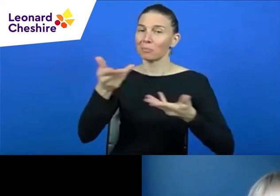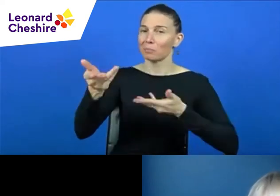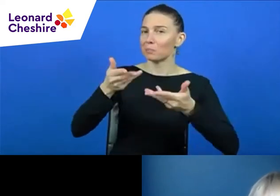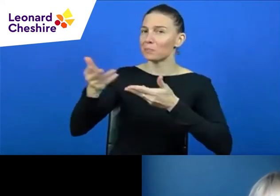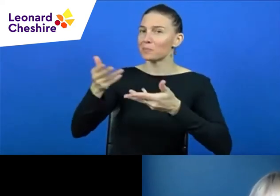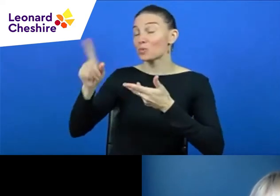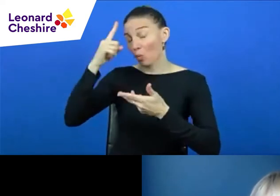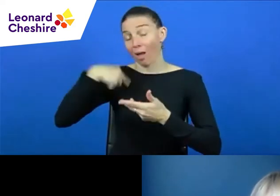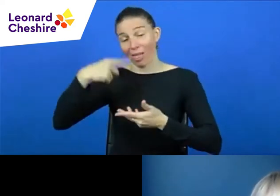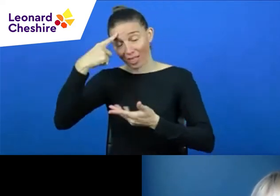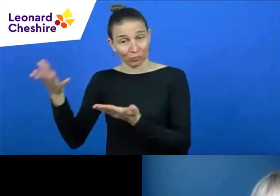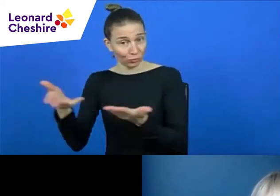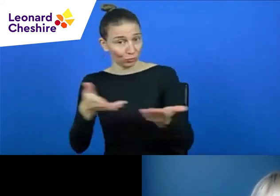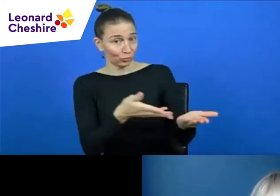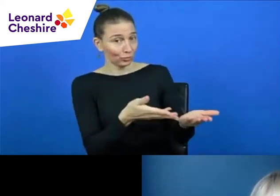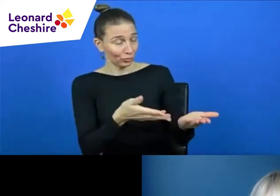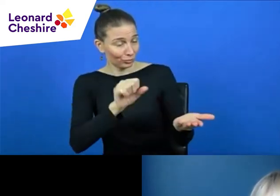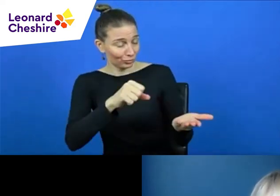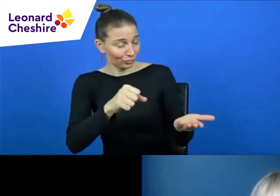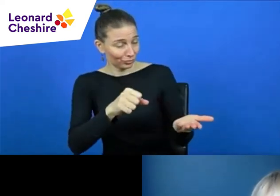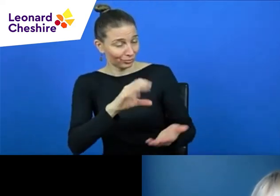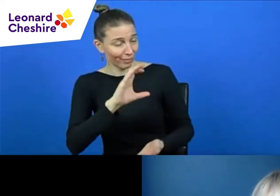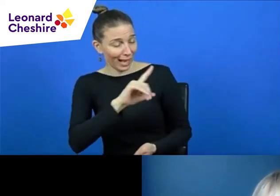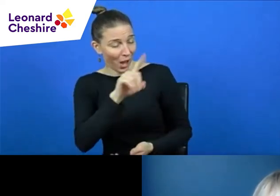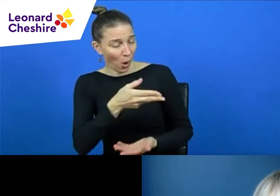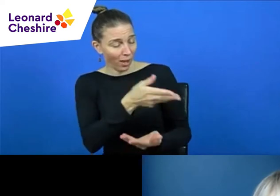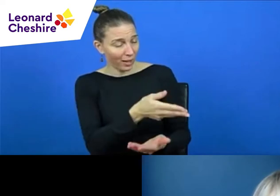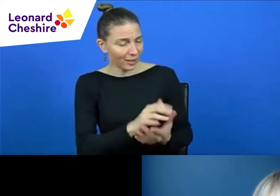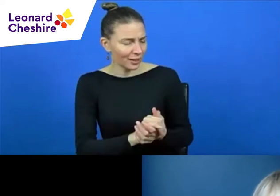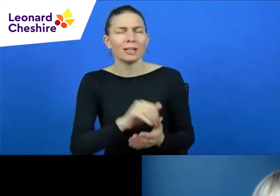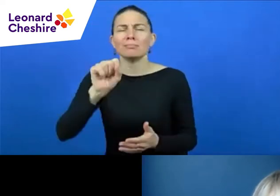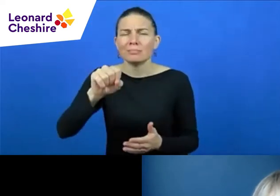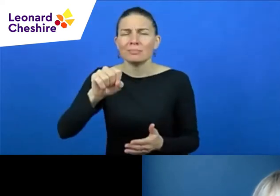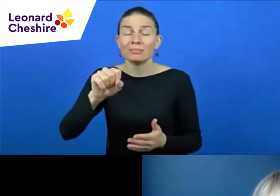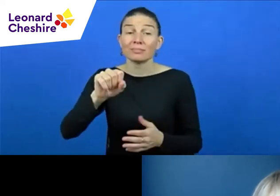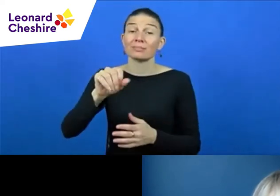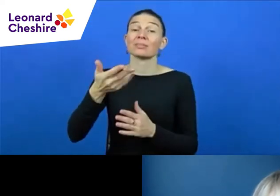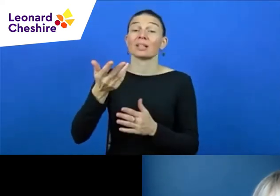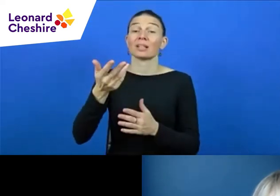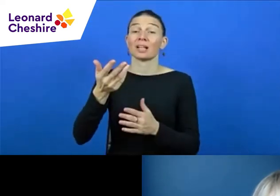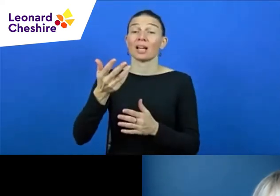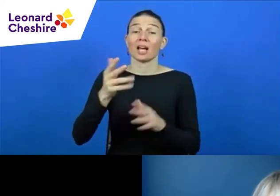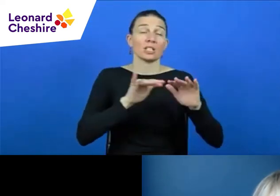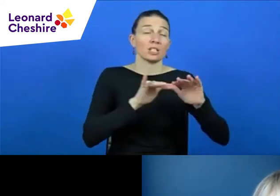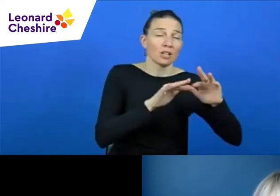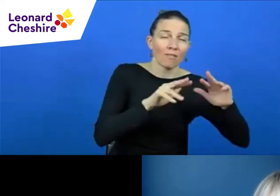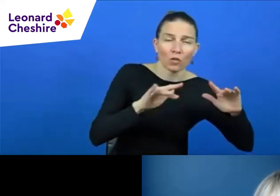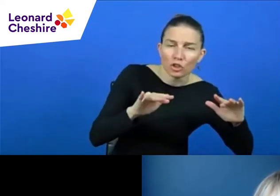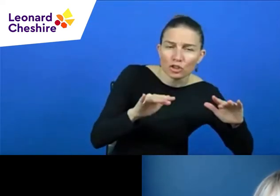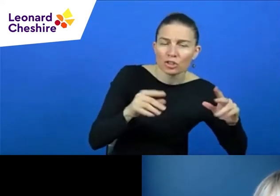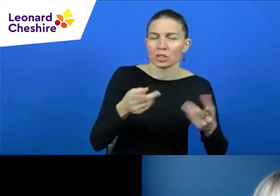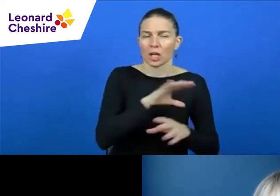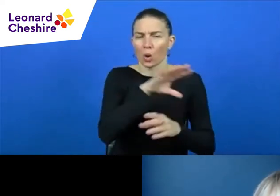I think it's fair to say that diversity and inclusion is more and more on the agenda of